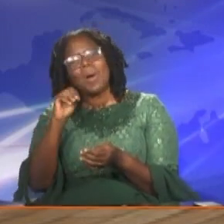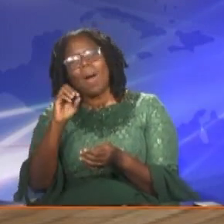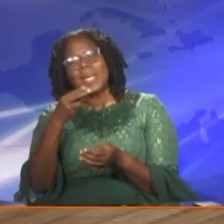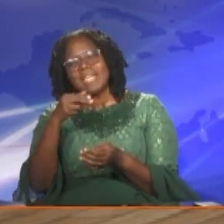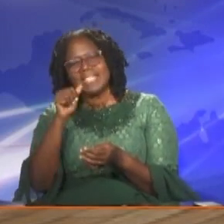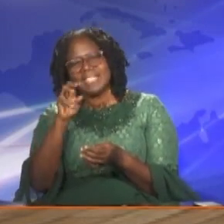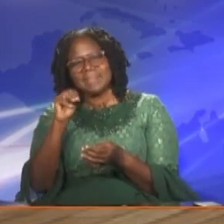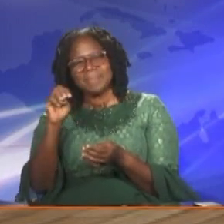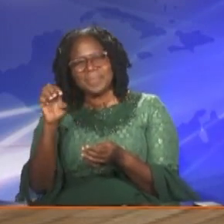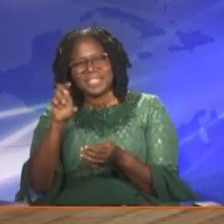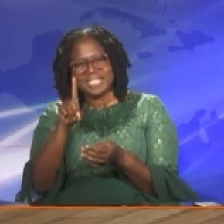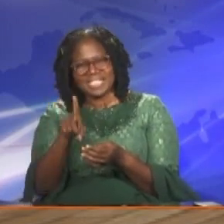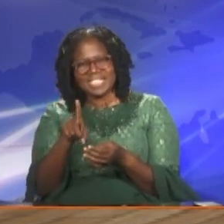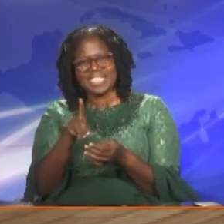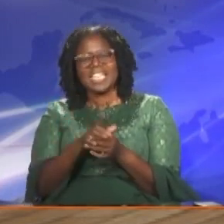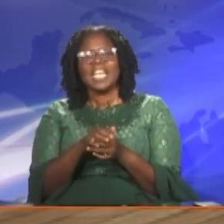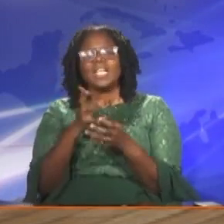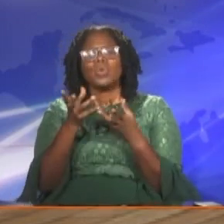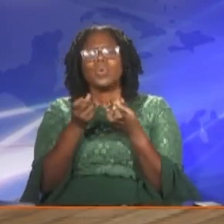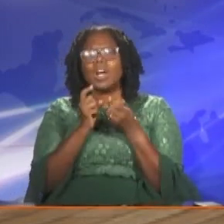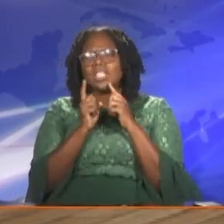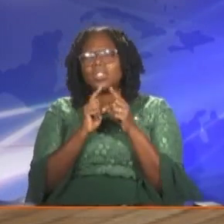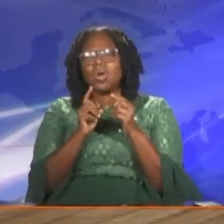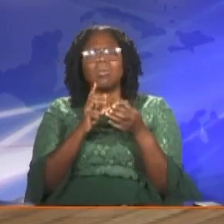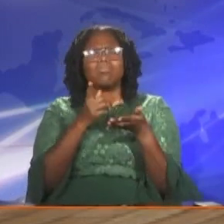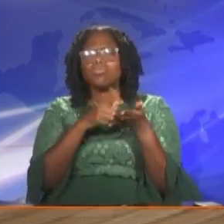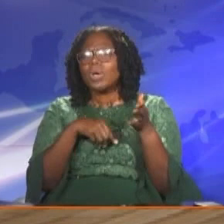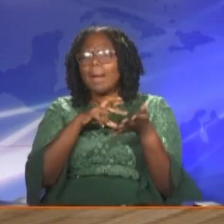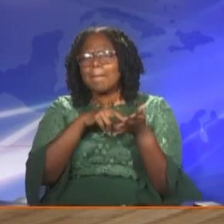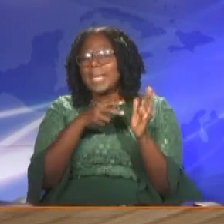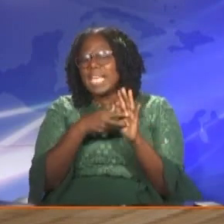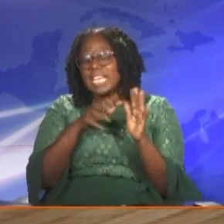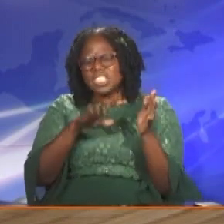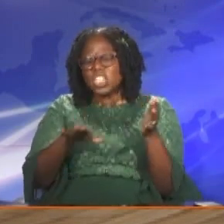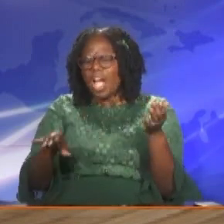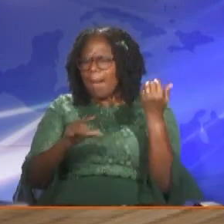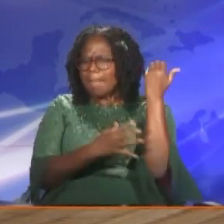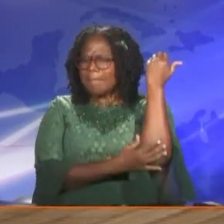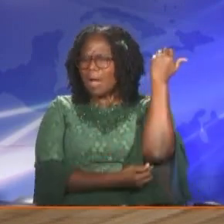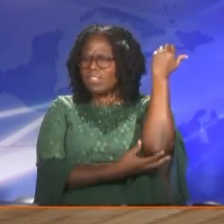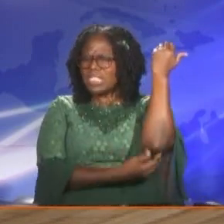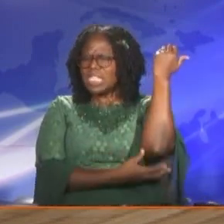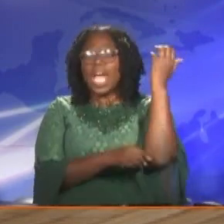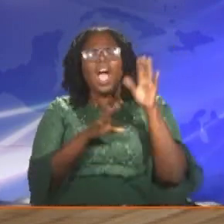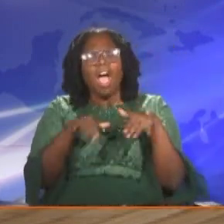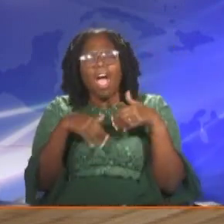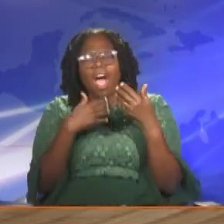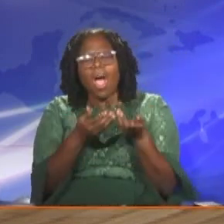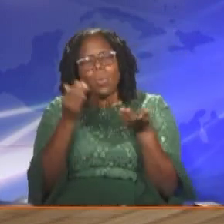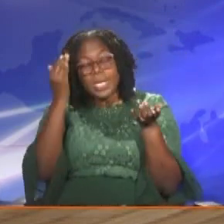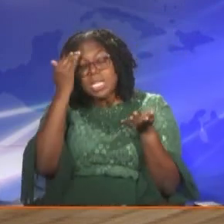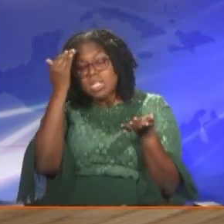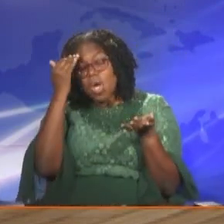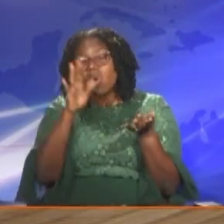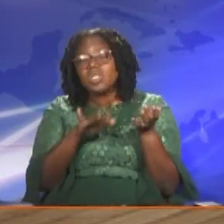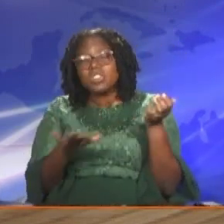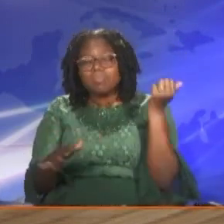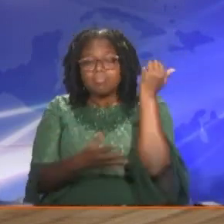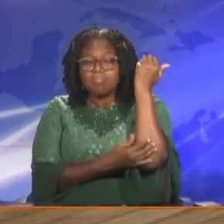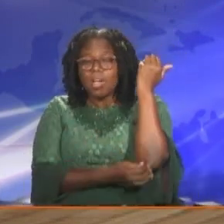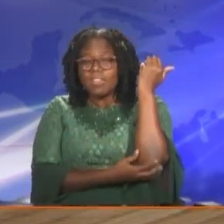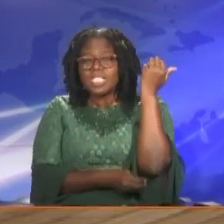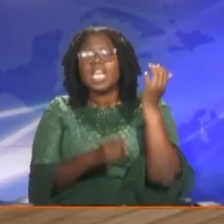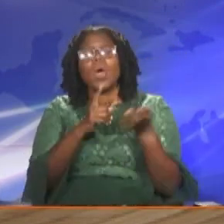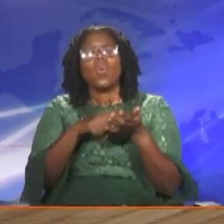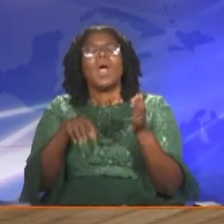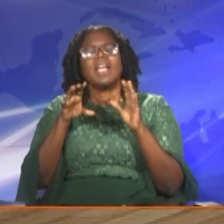child poverty, find out exactly what is child poverty, how we can recognize child poverty, what we as a people can do,